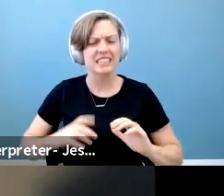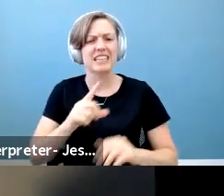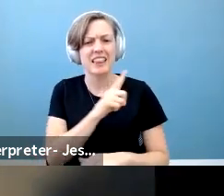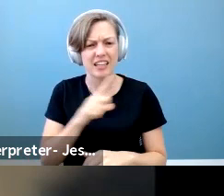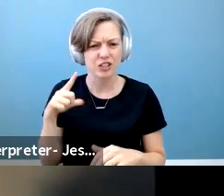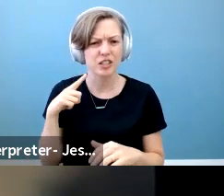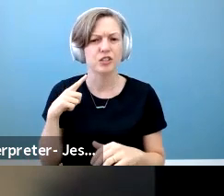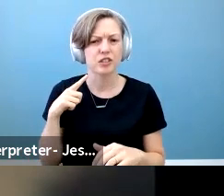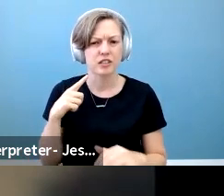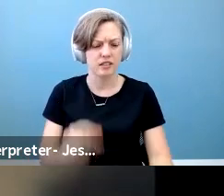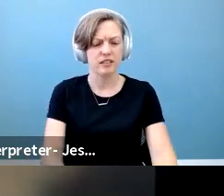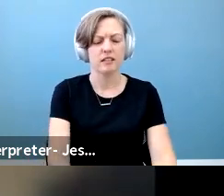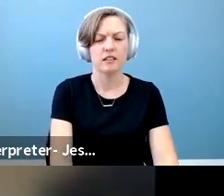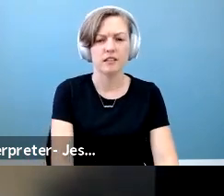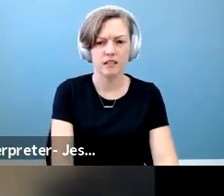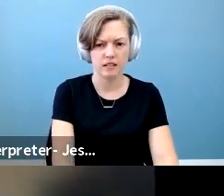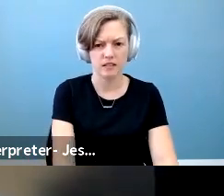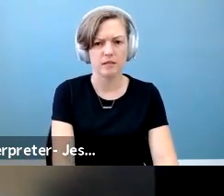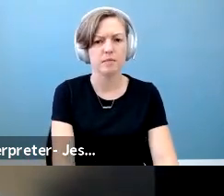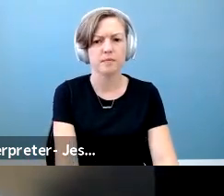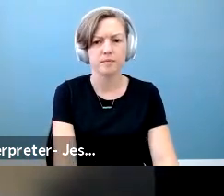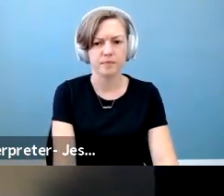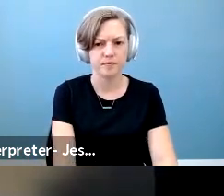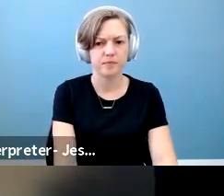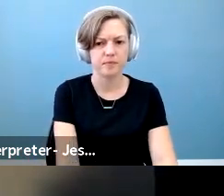And I think we need to face those facts as well.